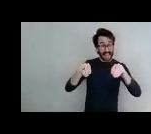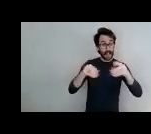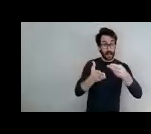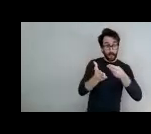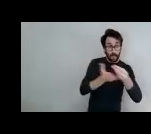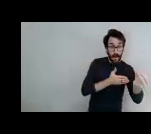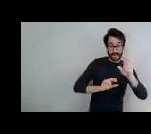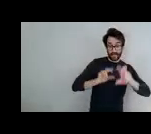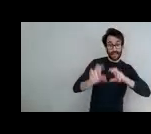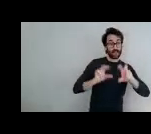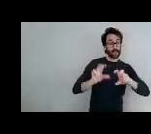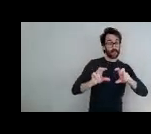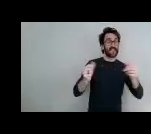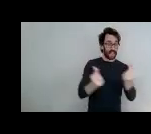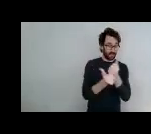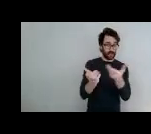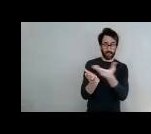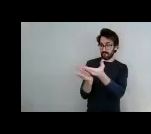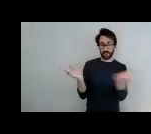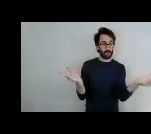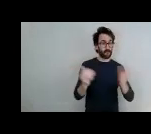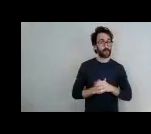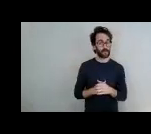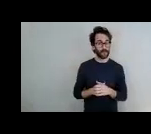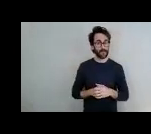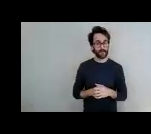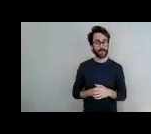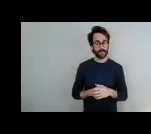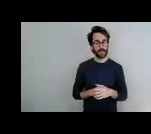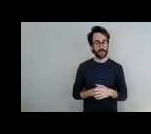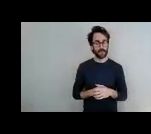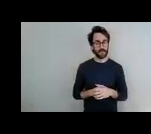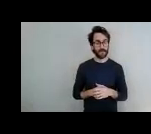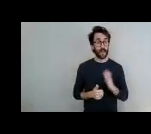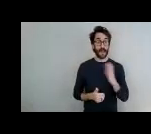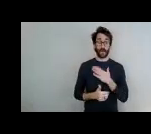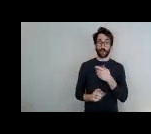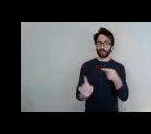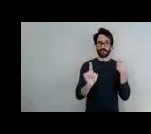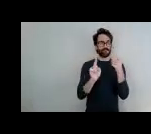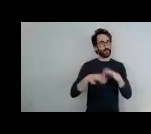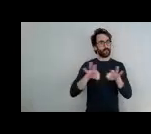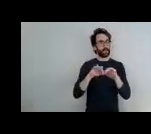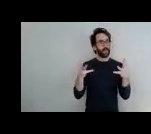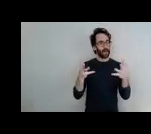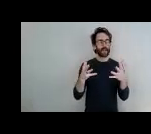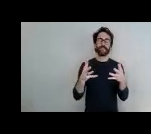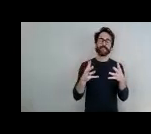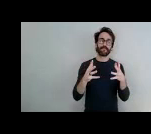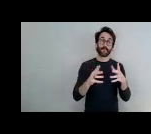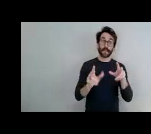issue those investments. A key part of our mandate is to provide protection to